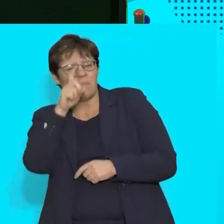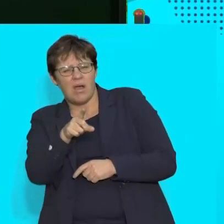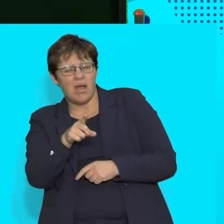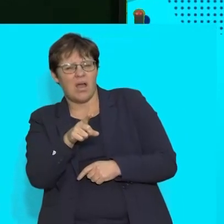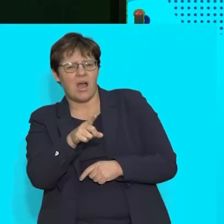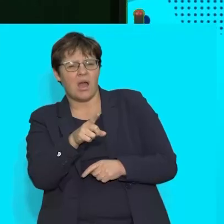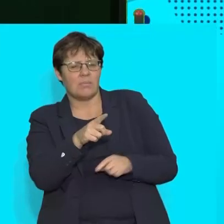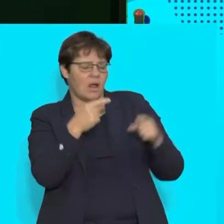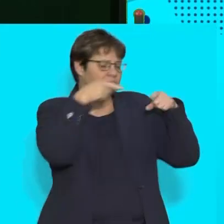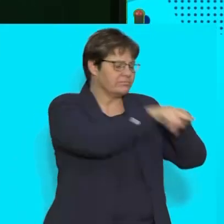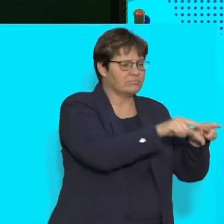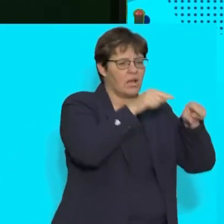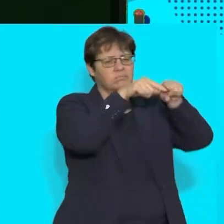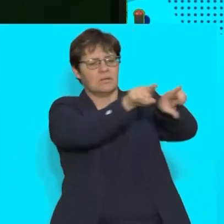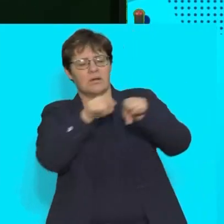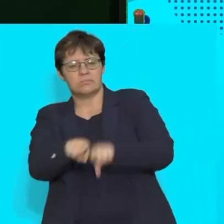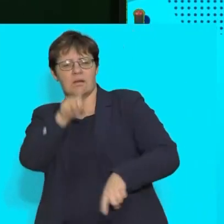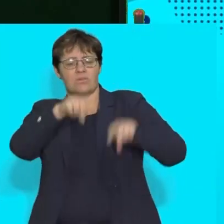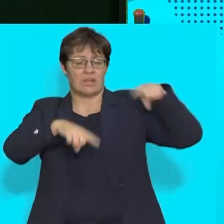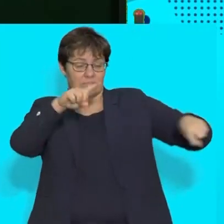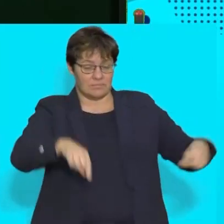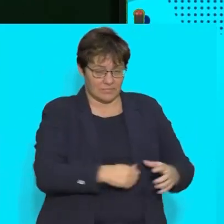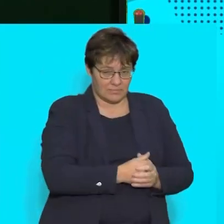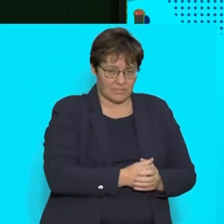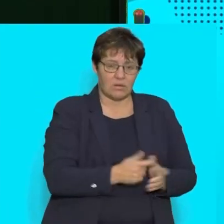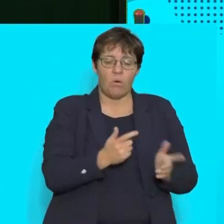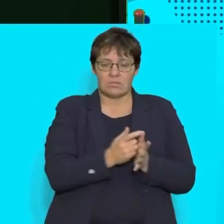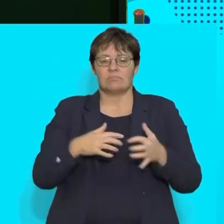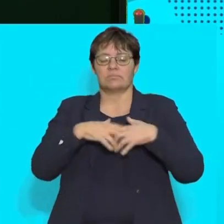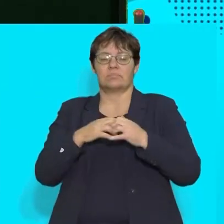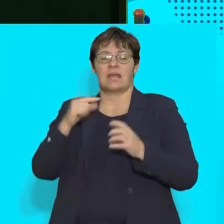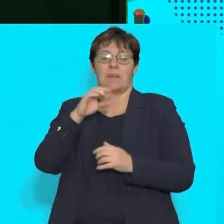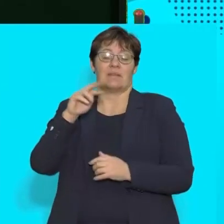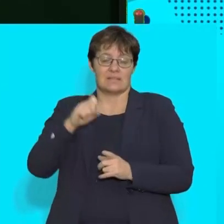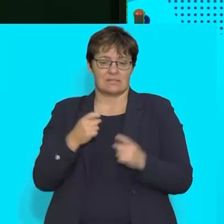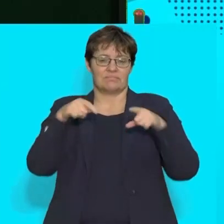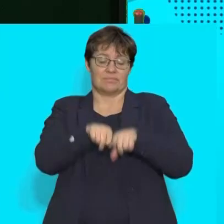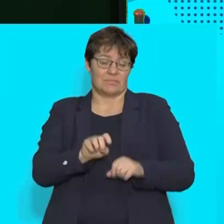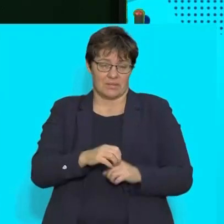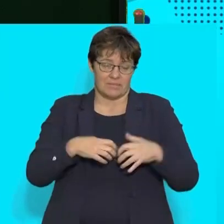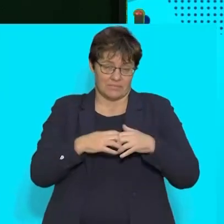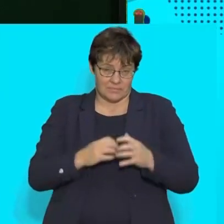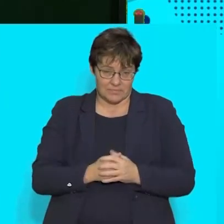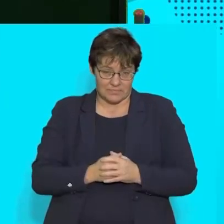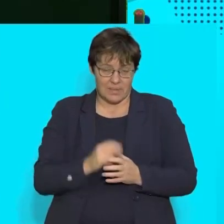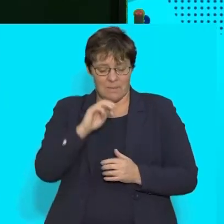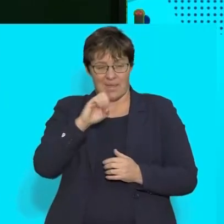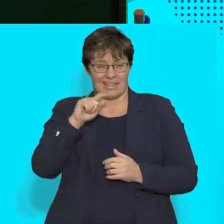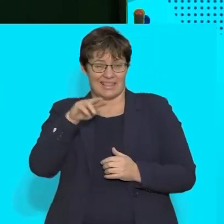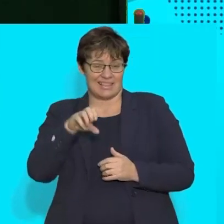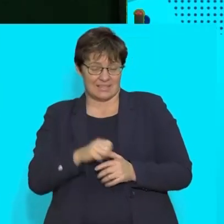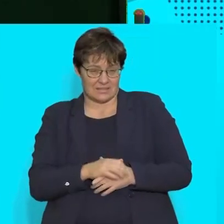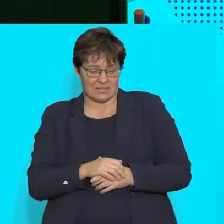remember, random fertilization, as well as the random formation of gametes and mates. So that was the randomness